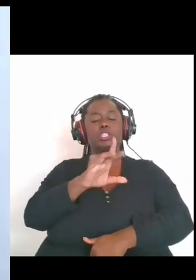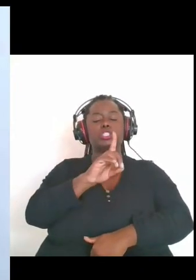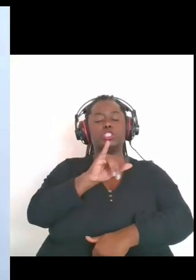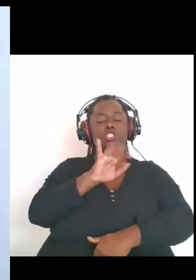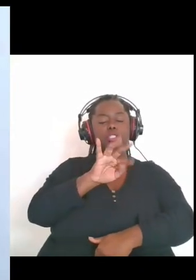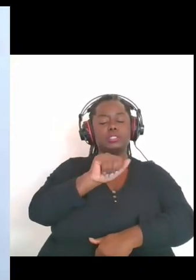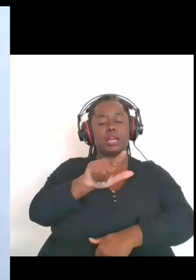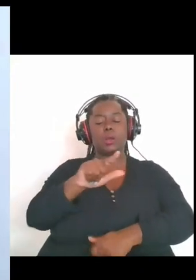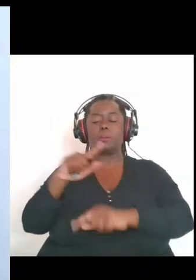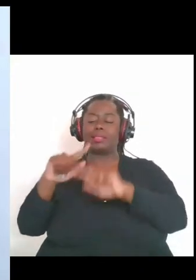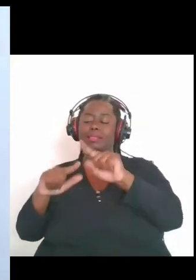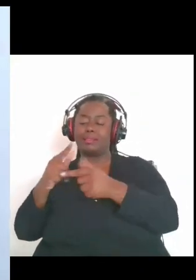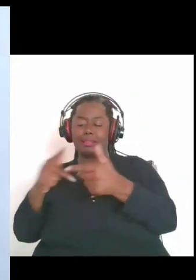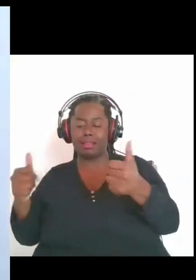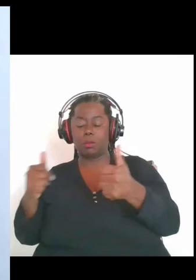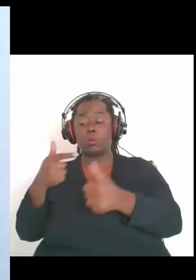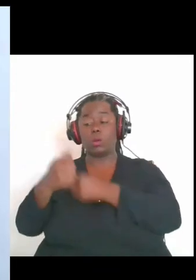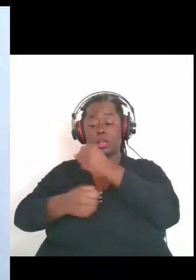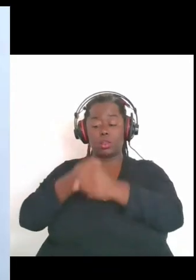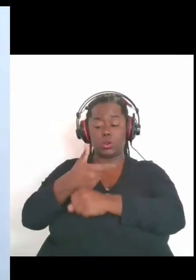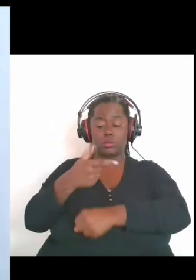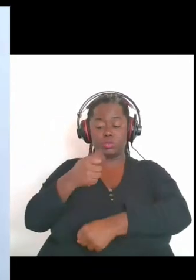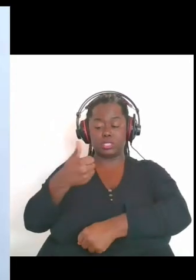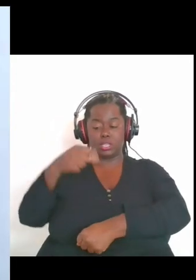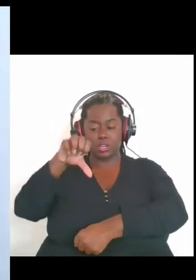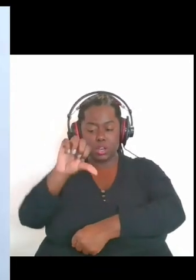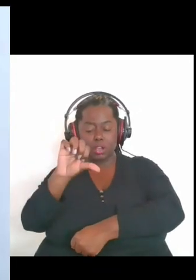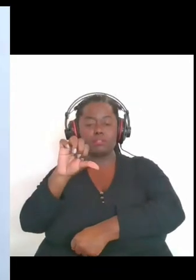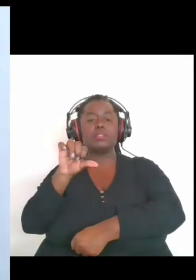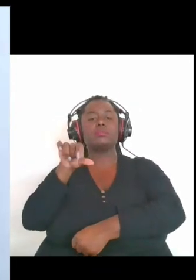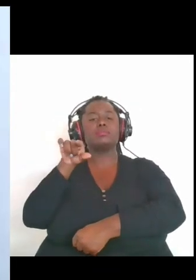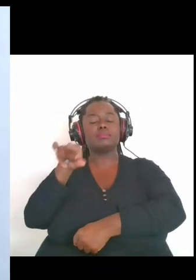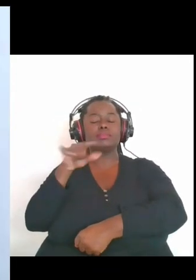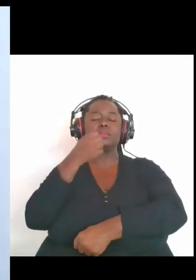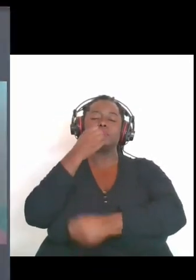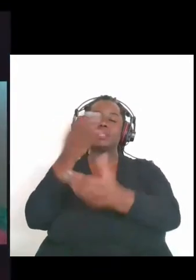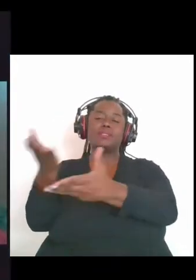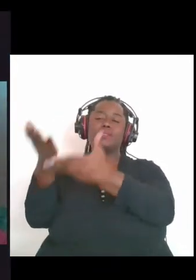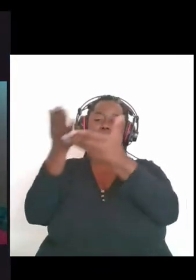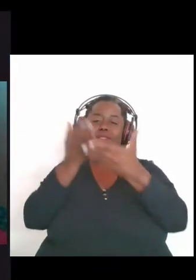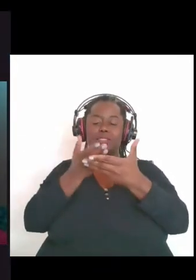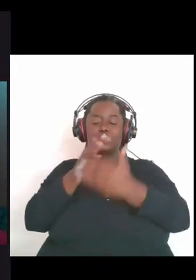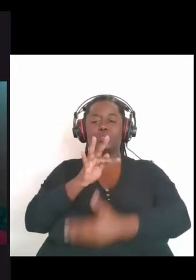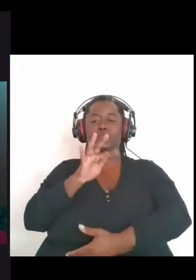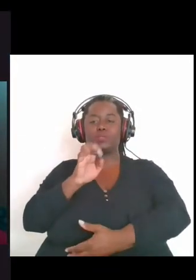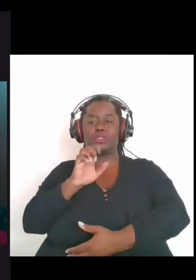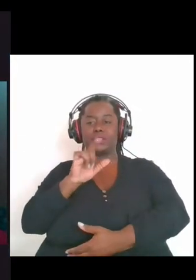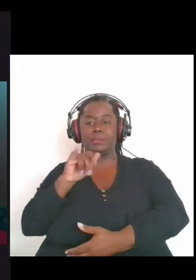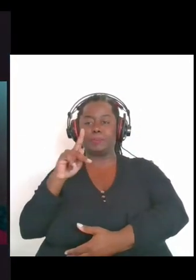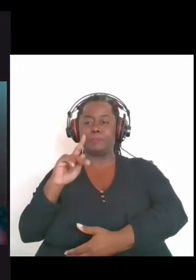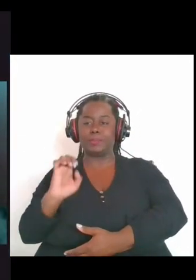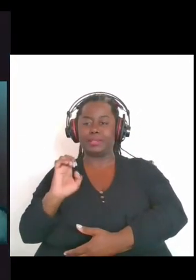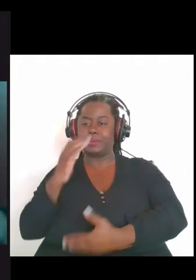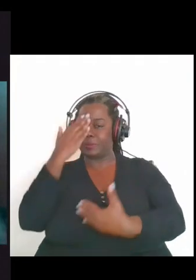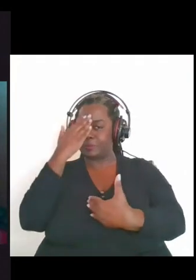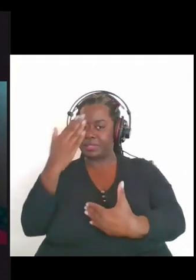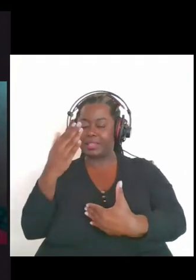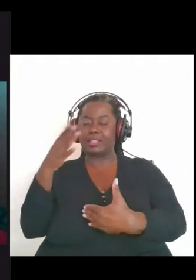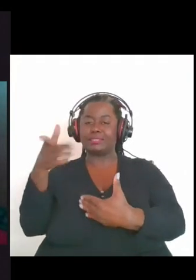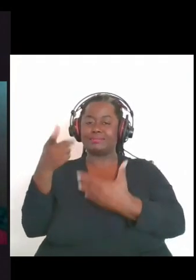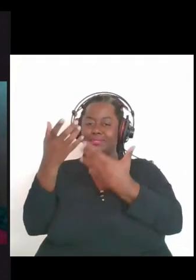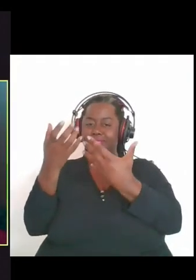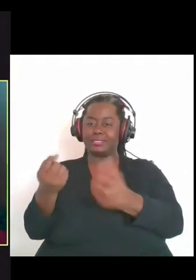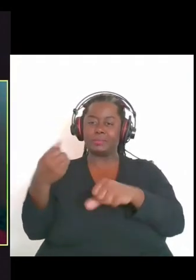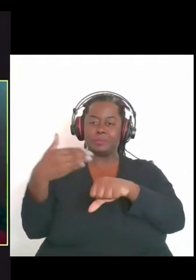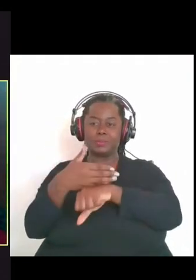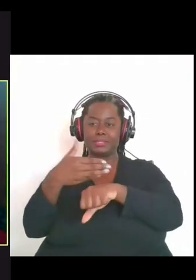and digital material published in 2019. Philippi you have the floor welcome and thank